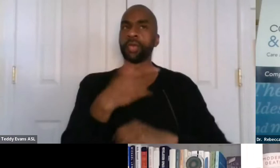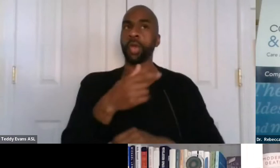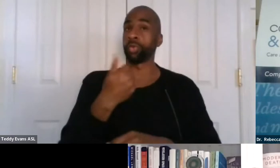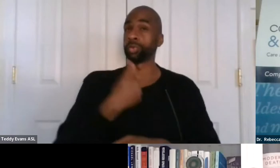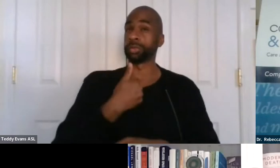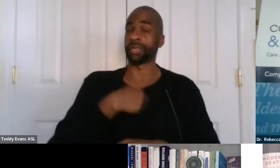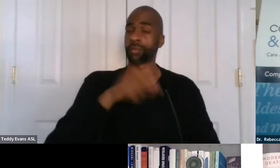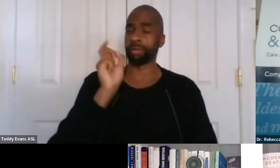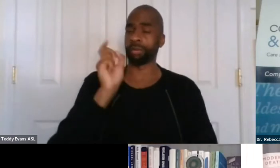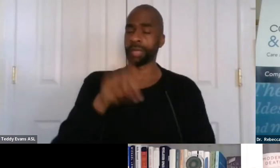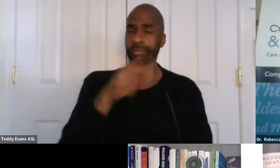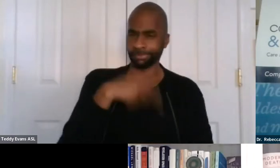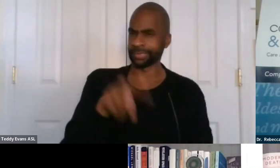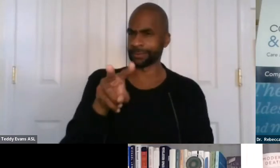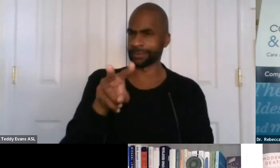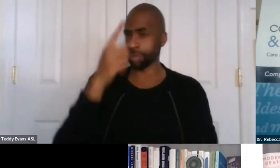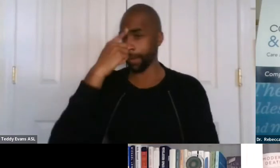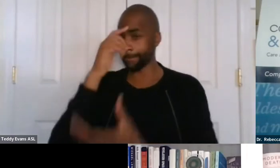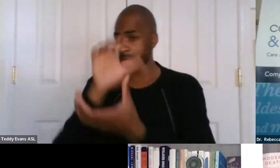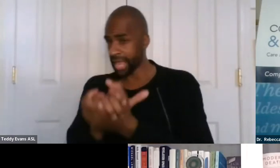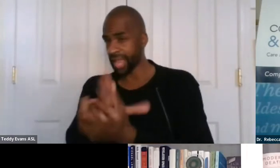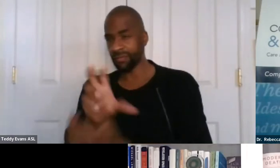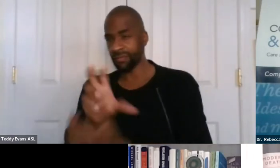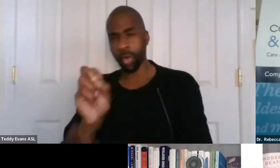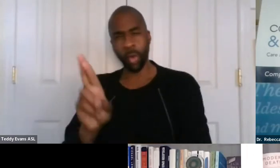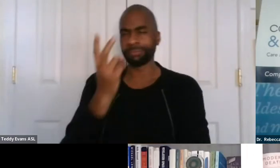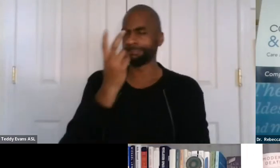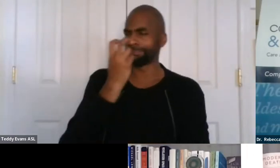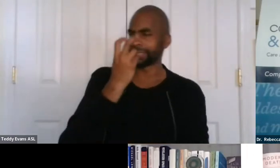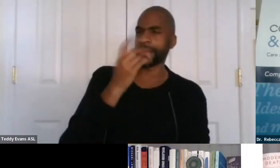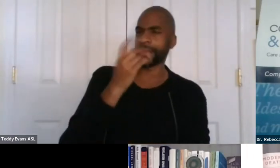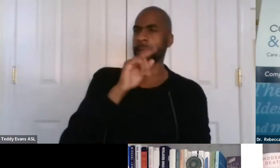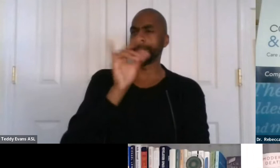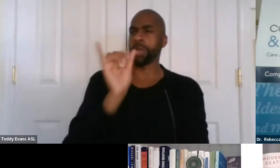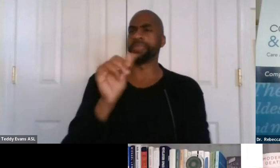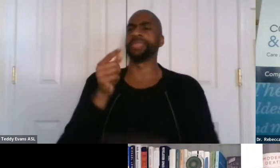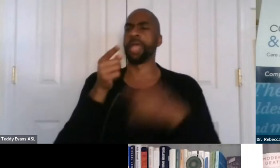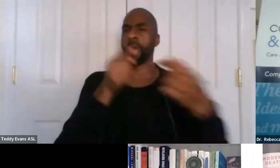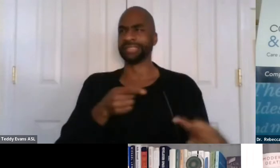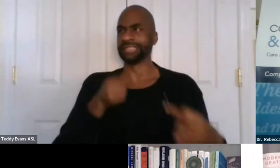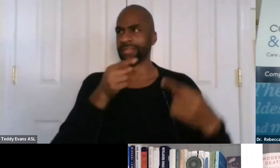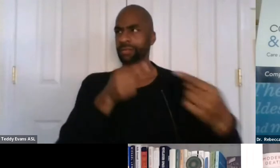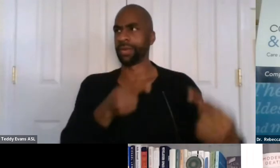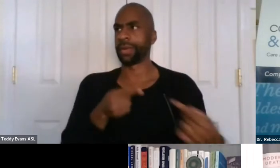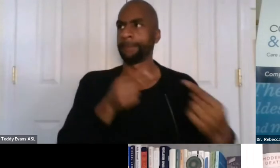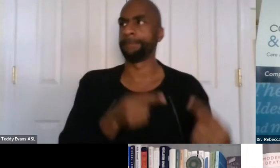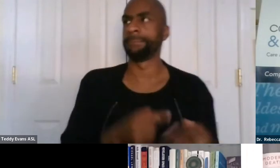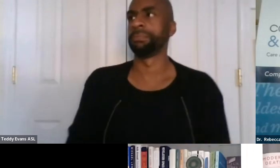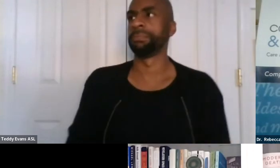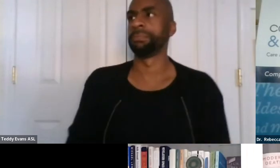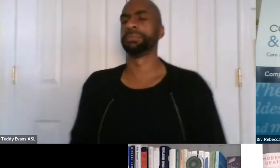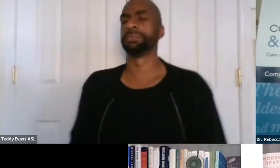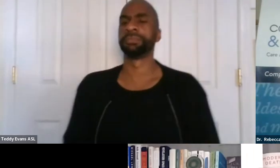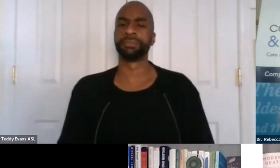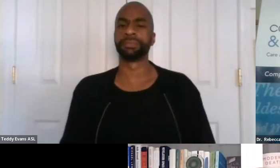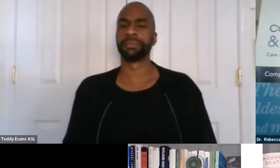and believe or disbelieve what they're saying about how they're suffering. And so this subjective nature